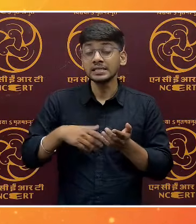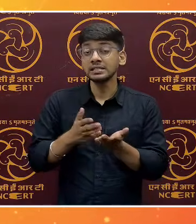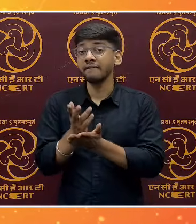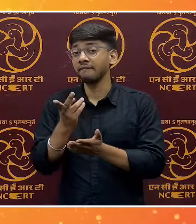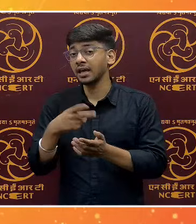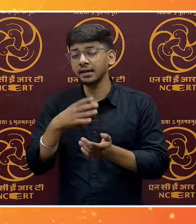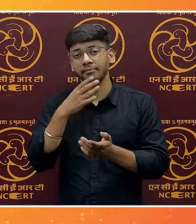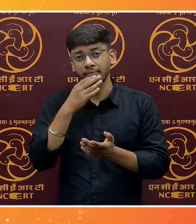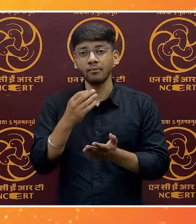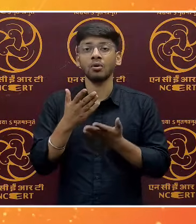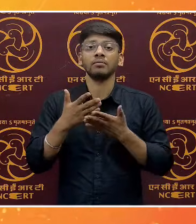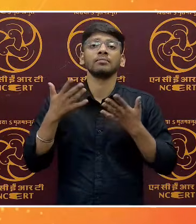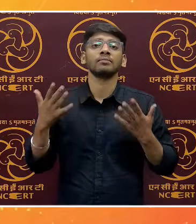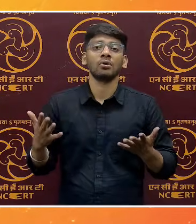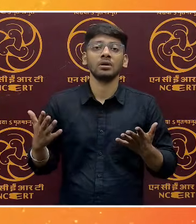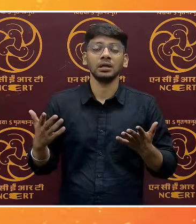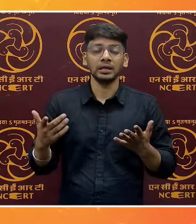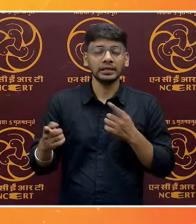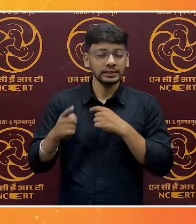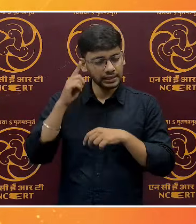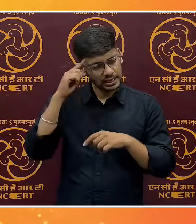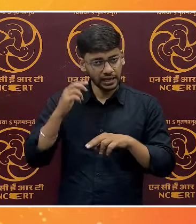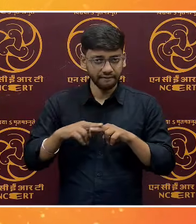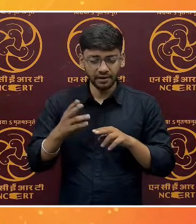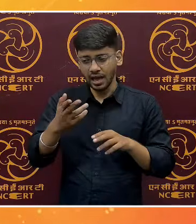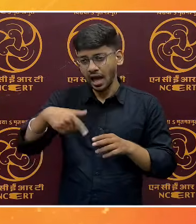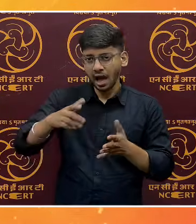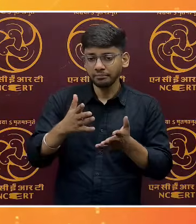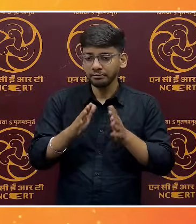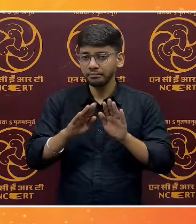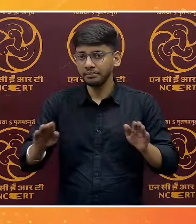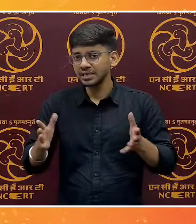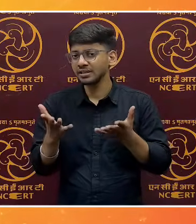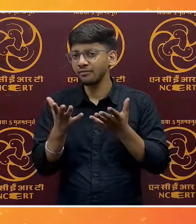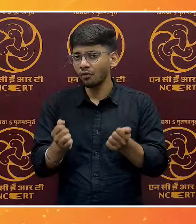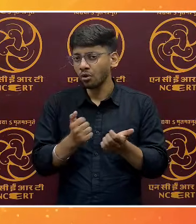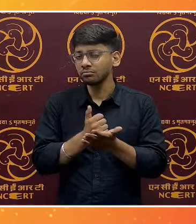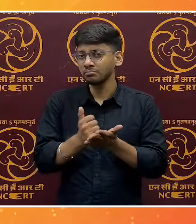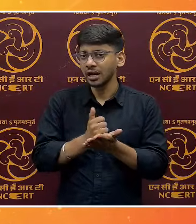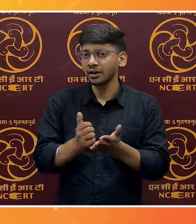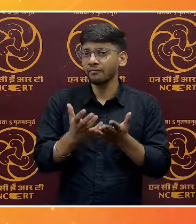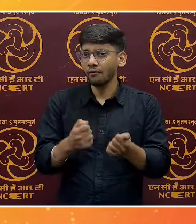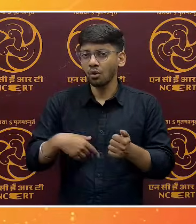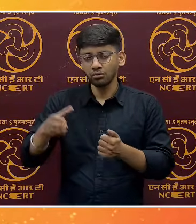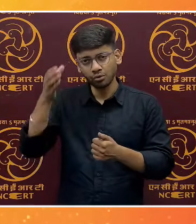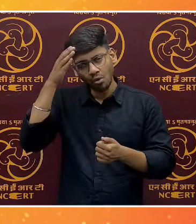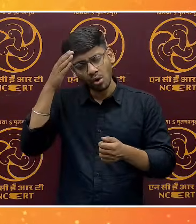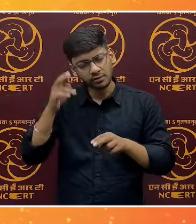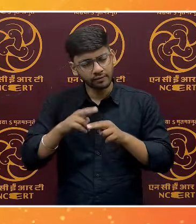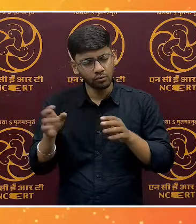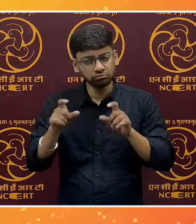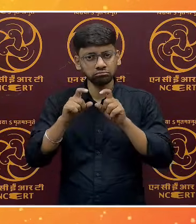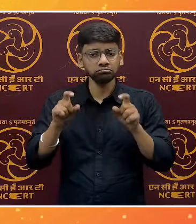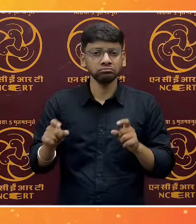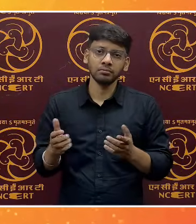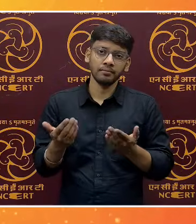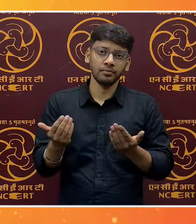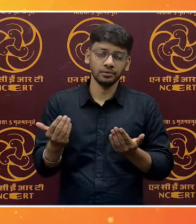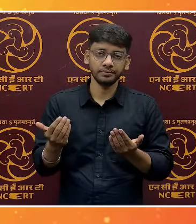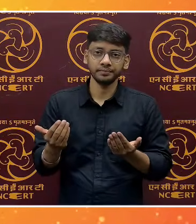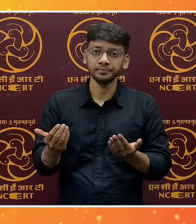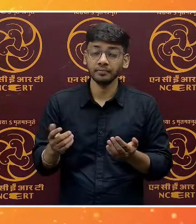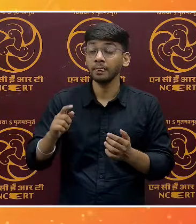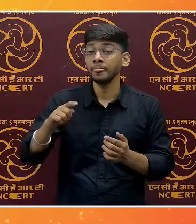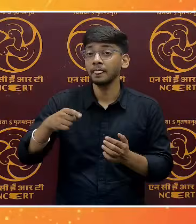is very important in terms of practicing the simulation, practicing the concept also. Now the